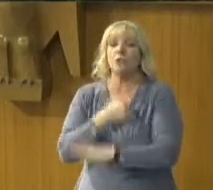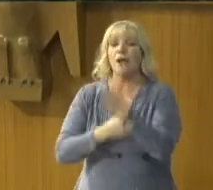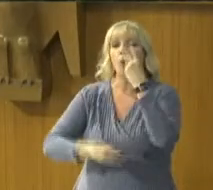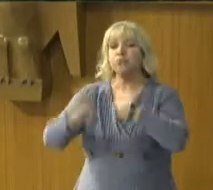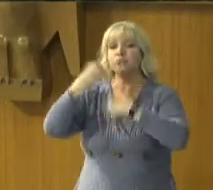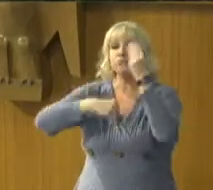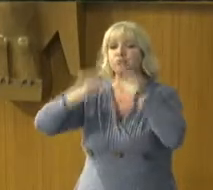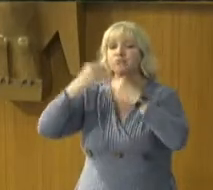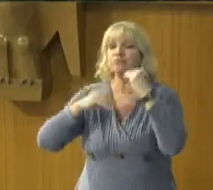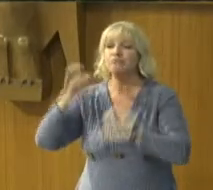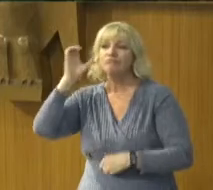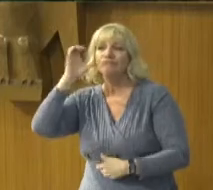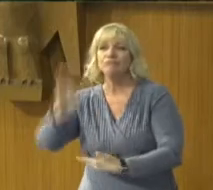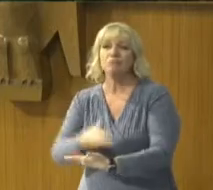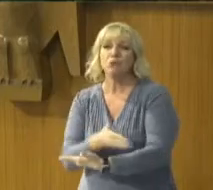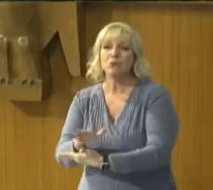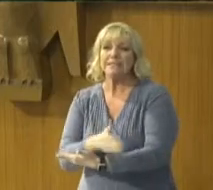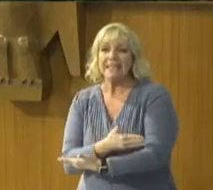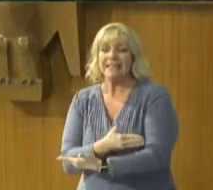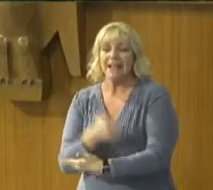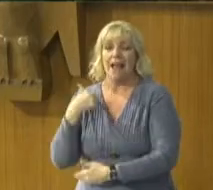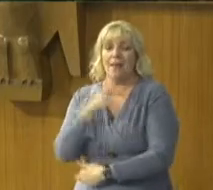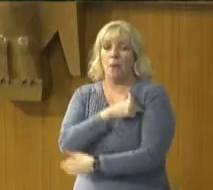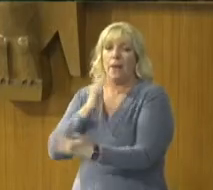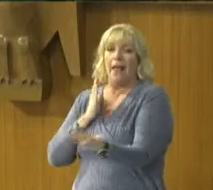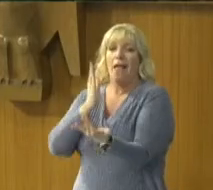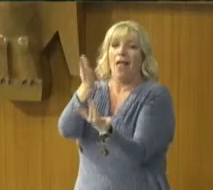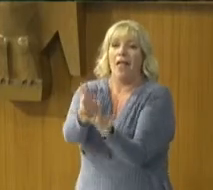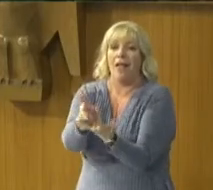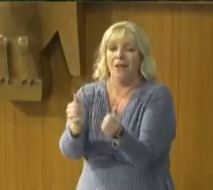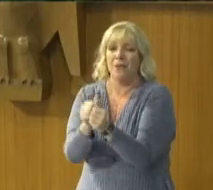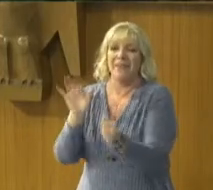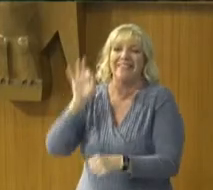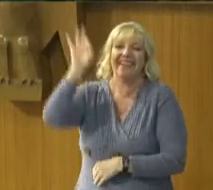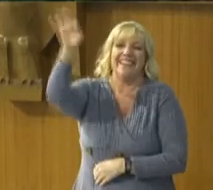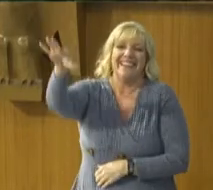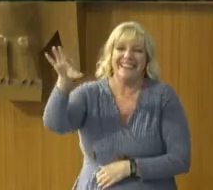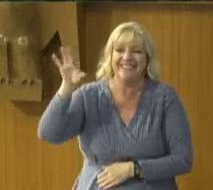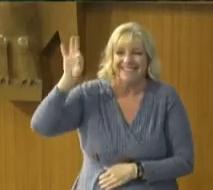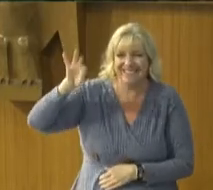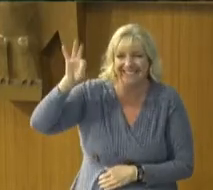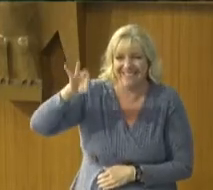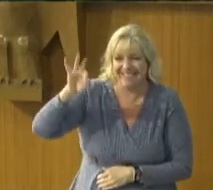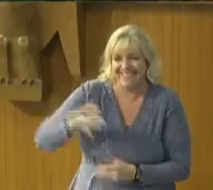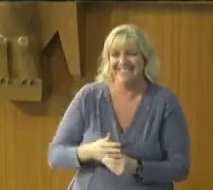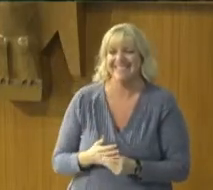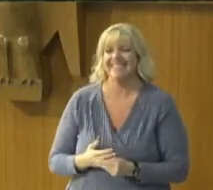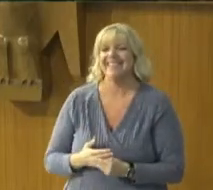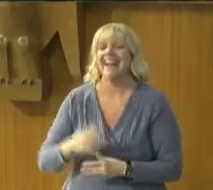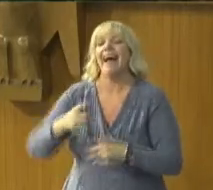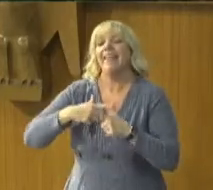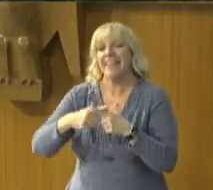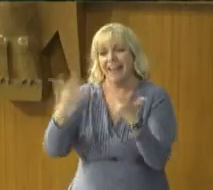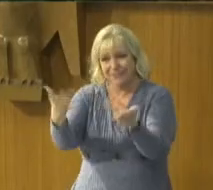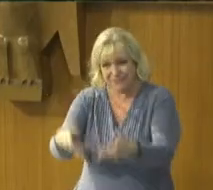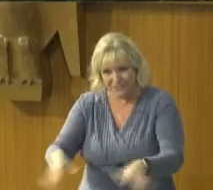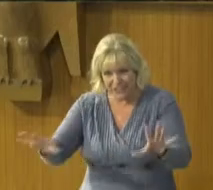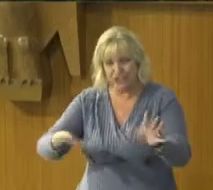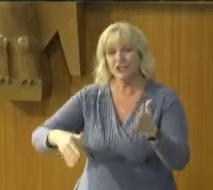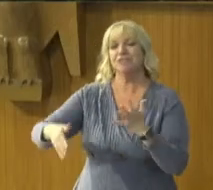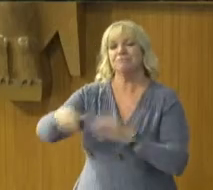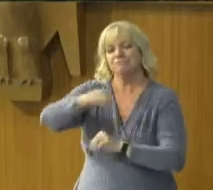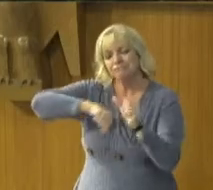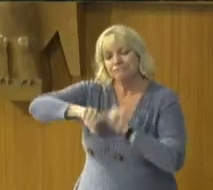and listen to music. We come into the middle of your brunch with a little dose of spirituality with the sermon, and then we go back to eating brunch. It is